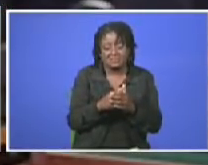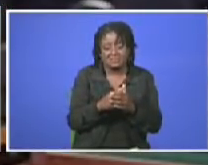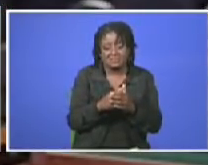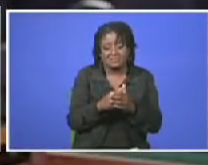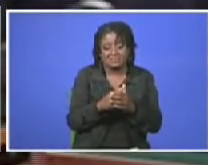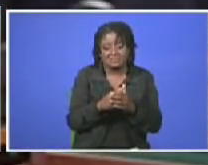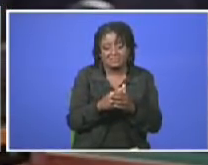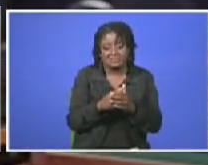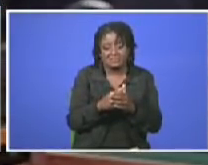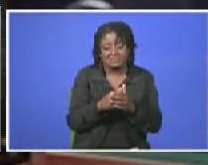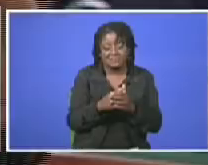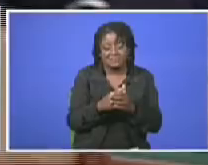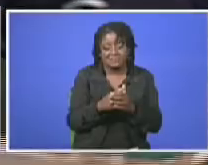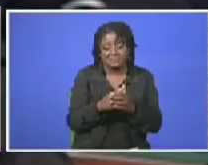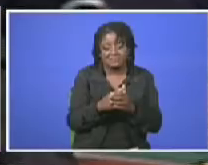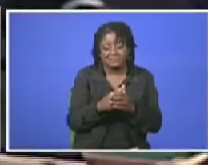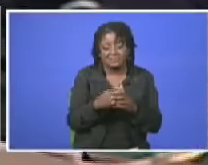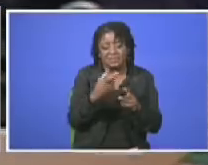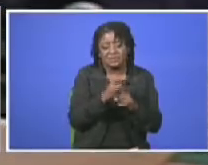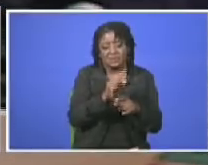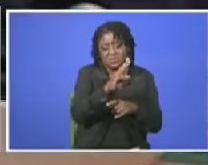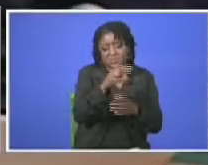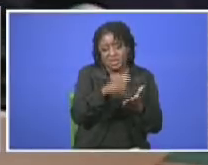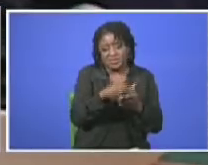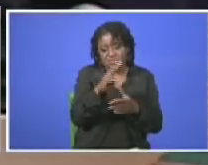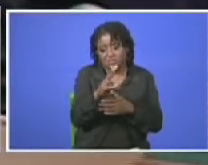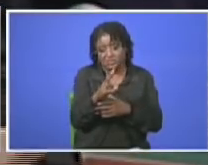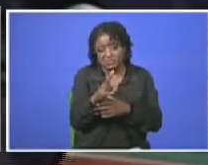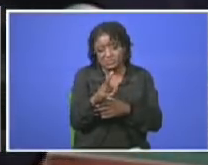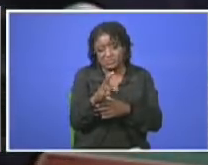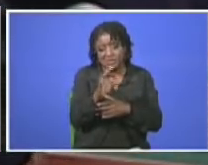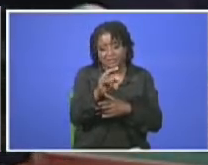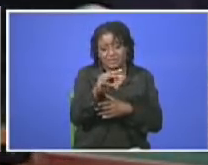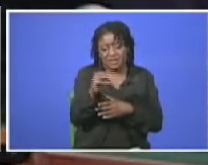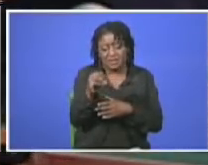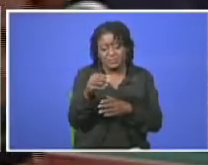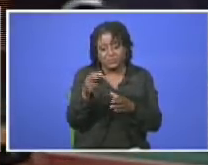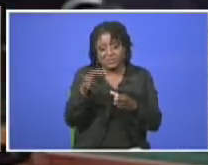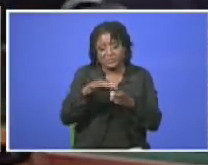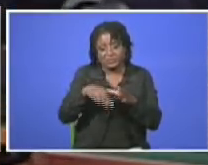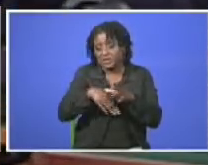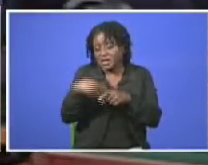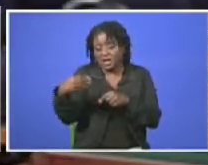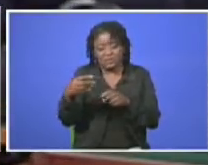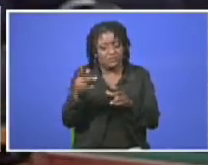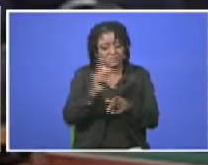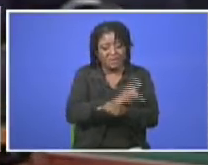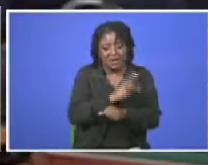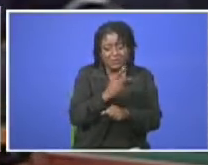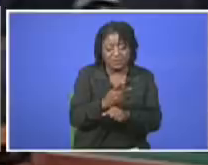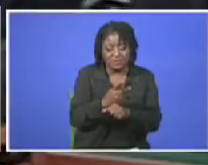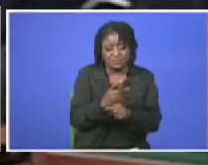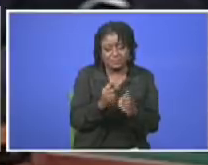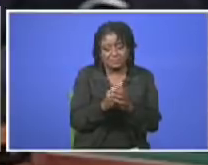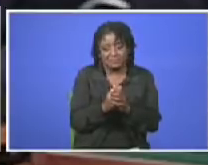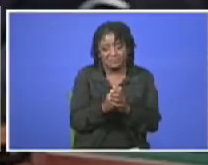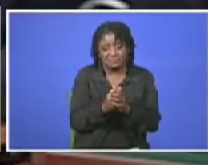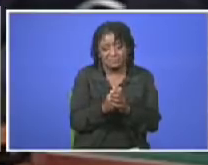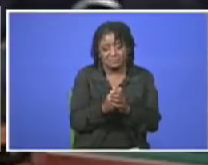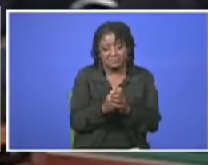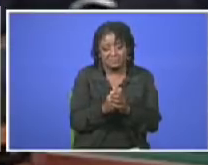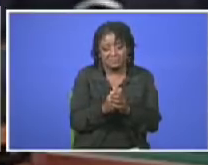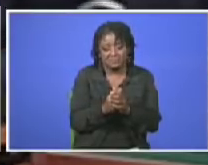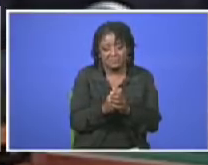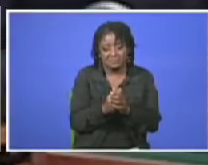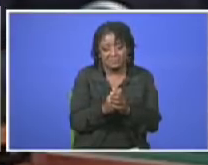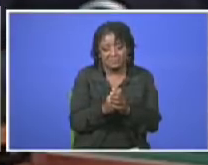2002, F&M is voted out of power. Through you, Mr. Speaker. The